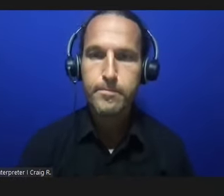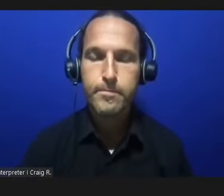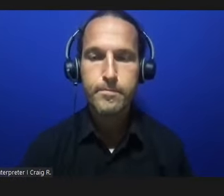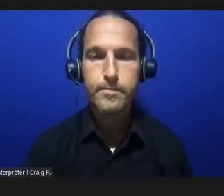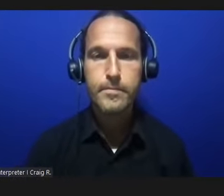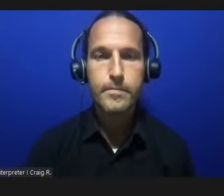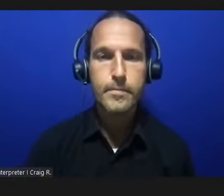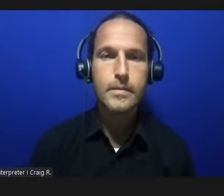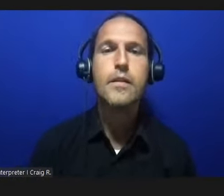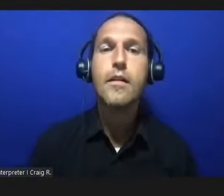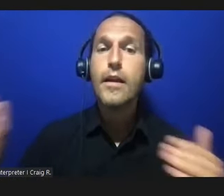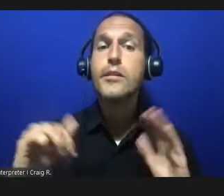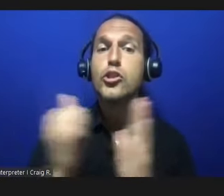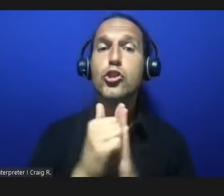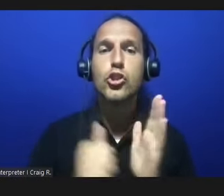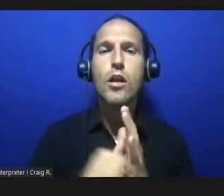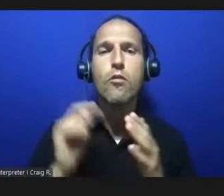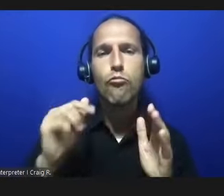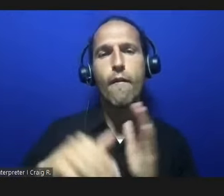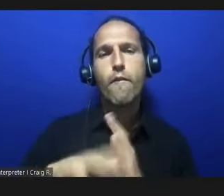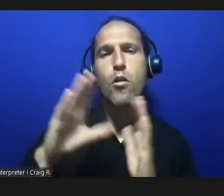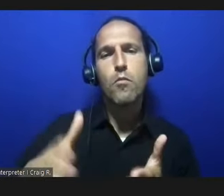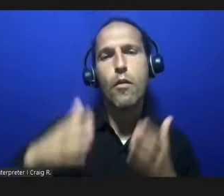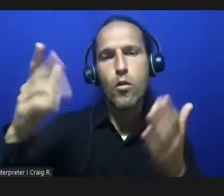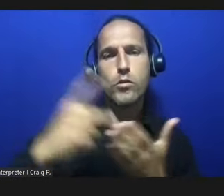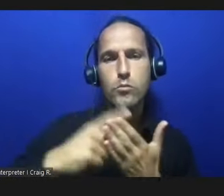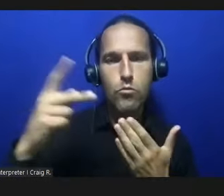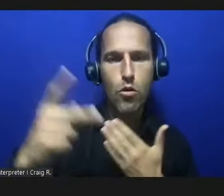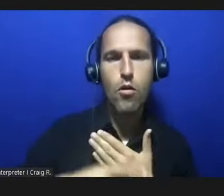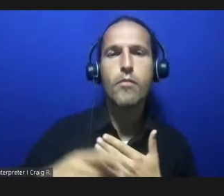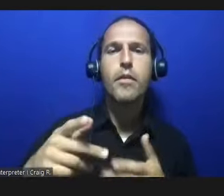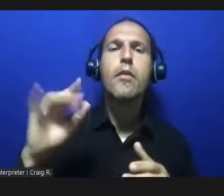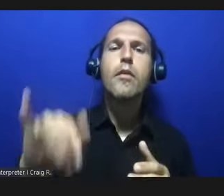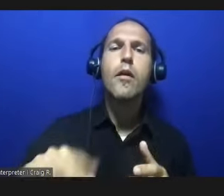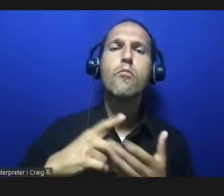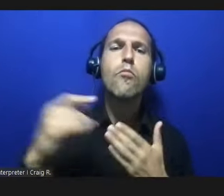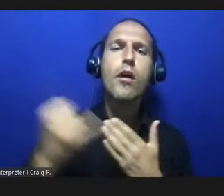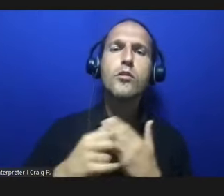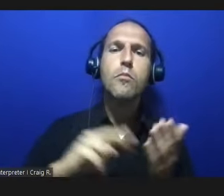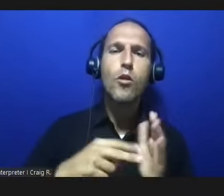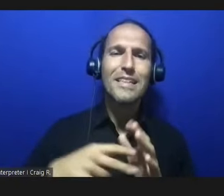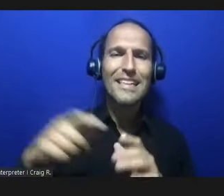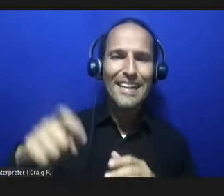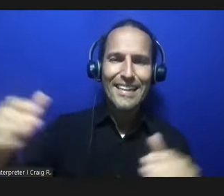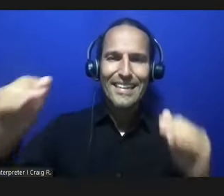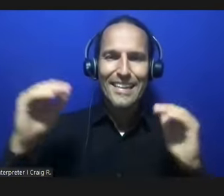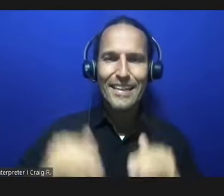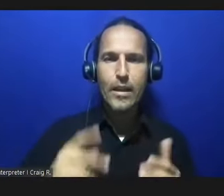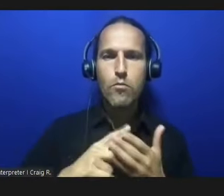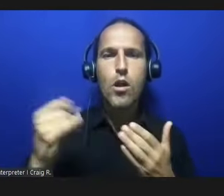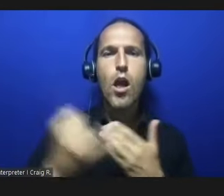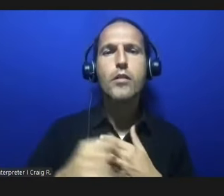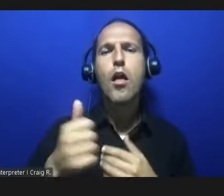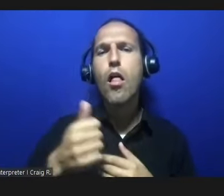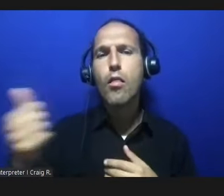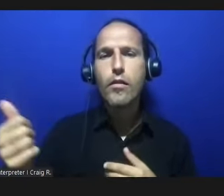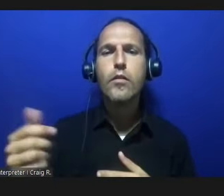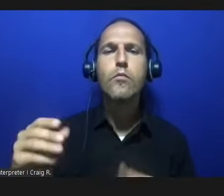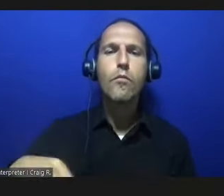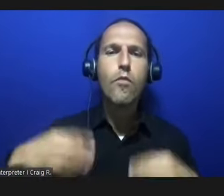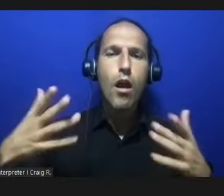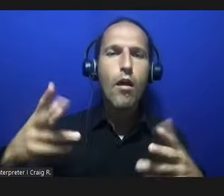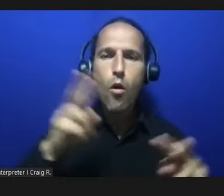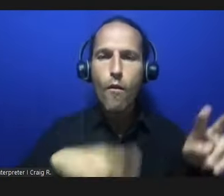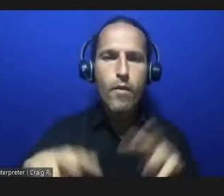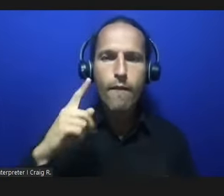Our agenda for today is to review the proposed program, the project purpose and need, discuss the project alternatives, provide an overview